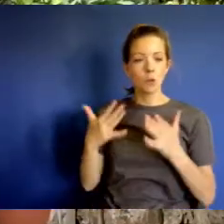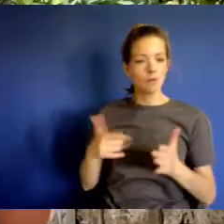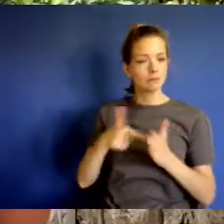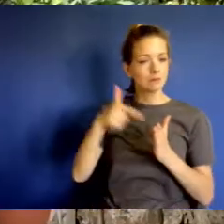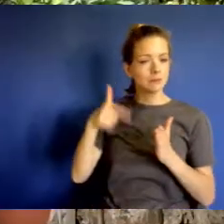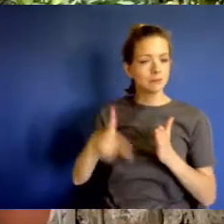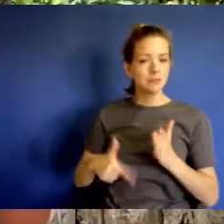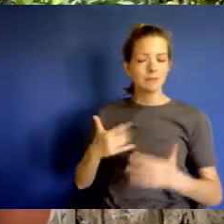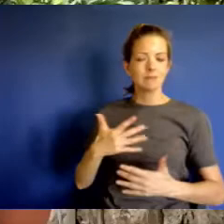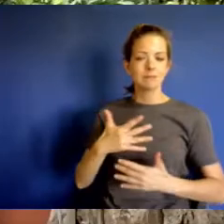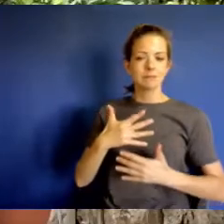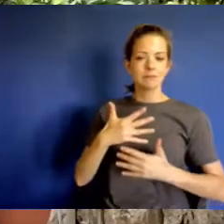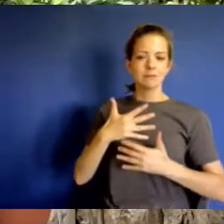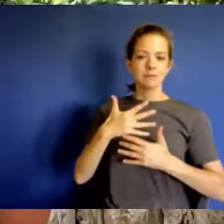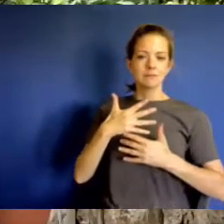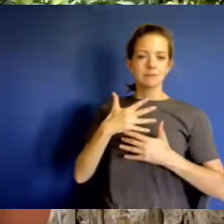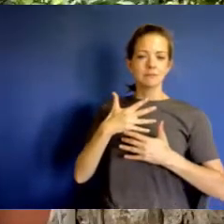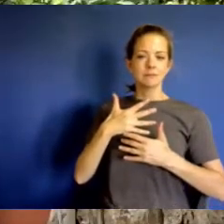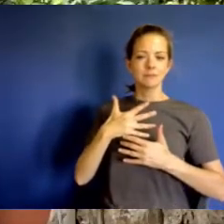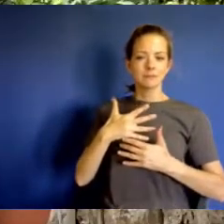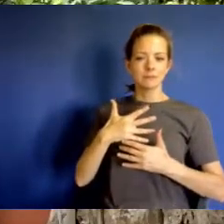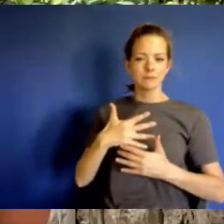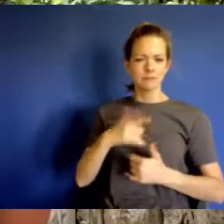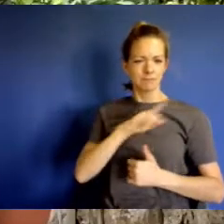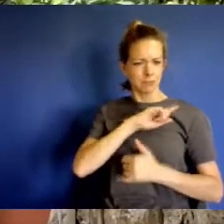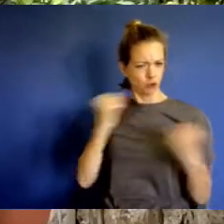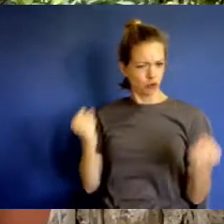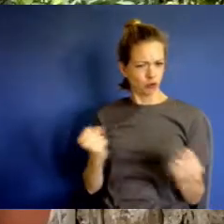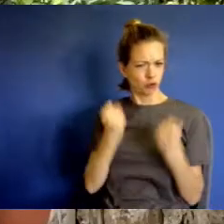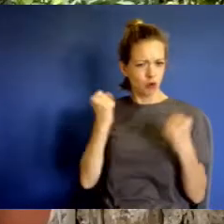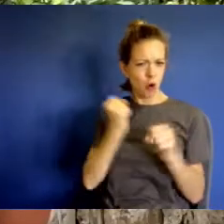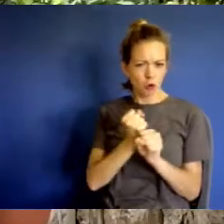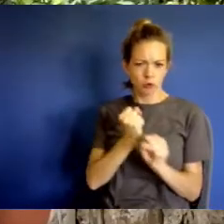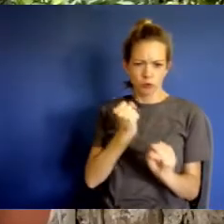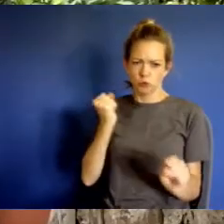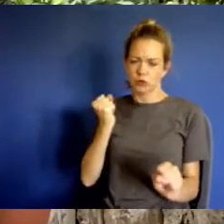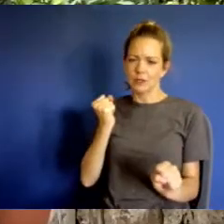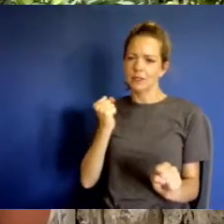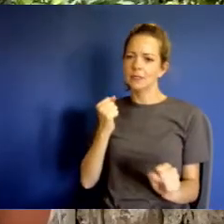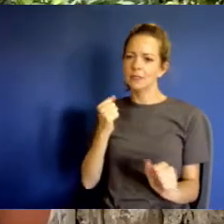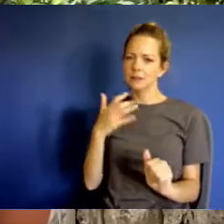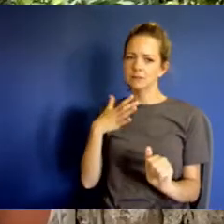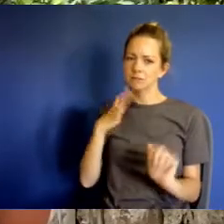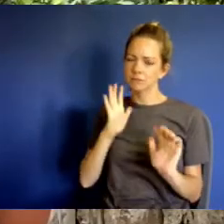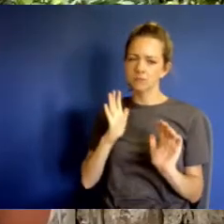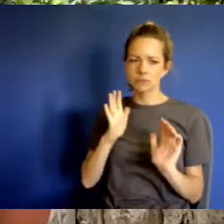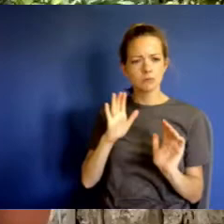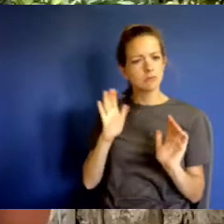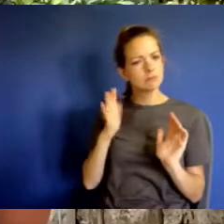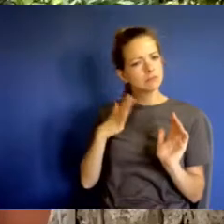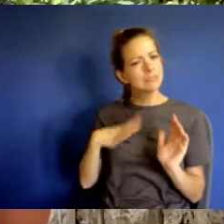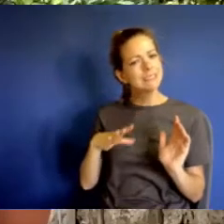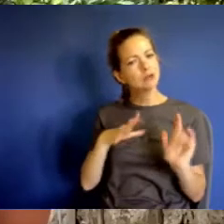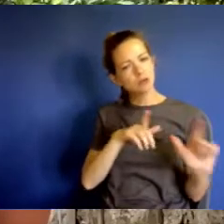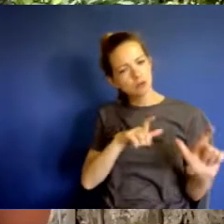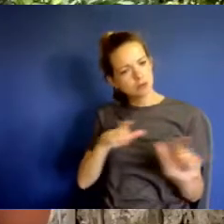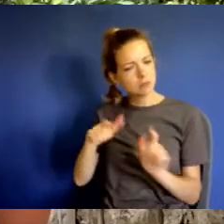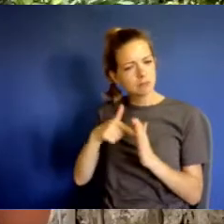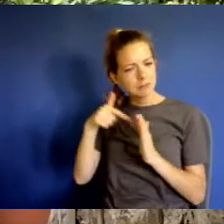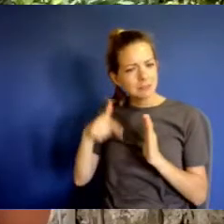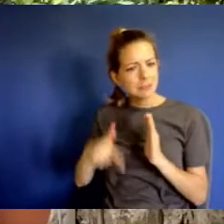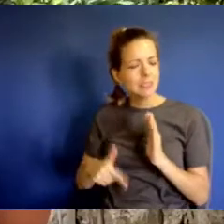But we're going to take some deep breaths here, because it is intense and it is a position, a movement that we don't normally